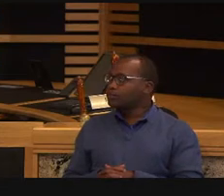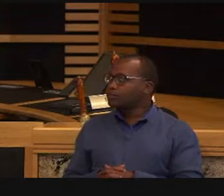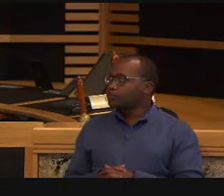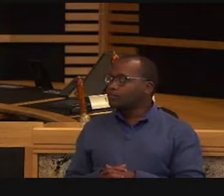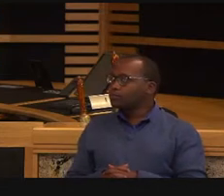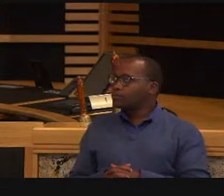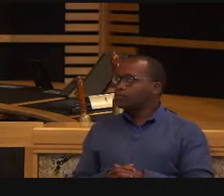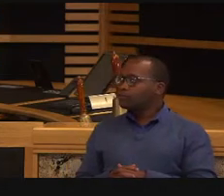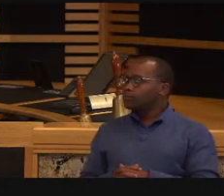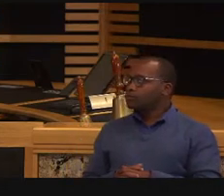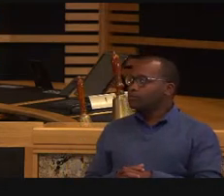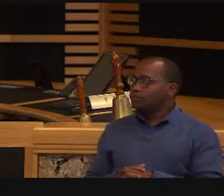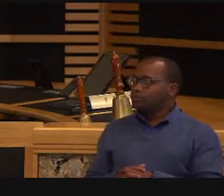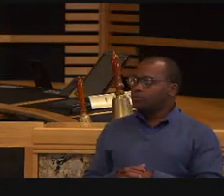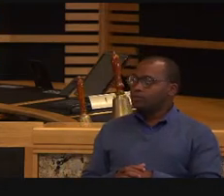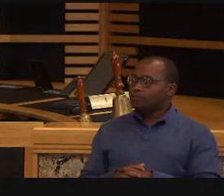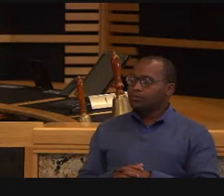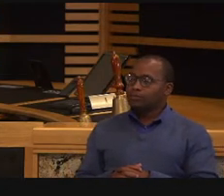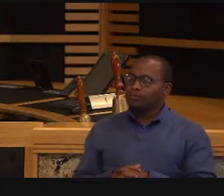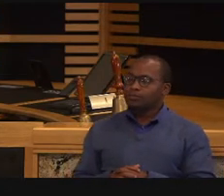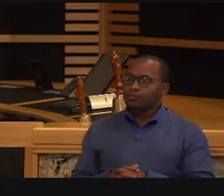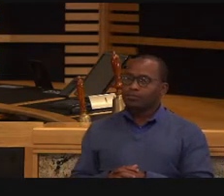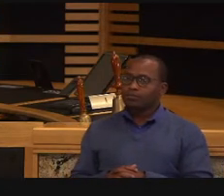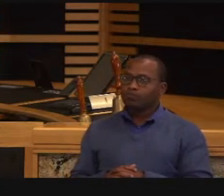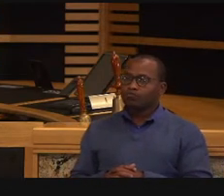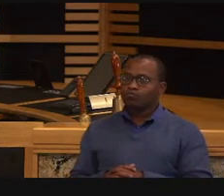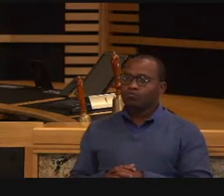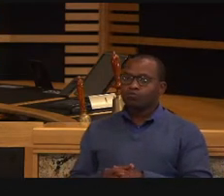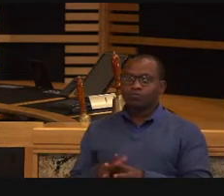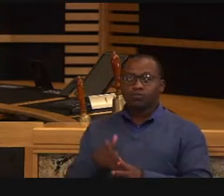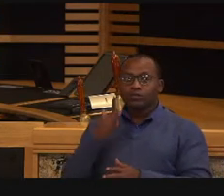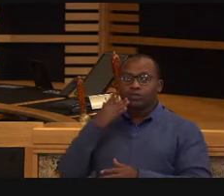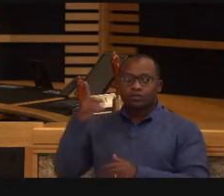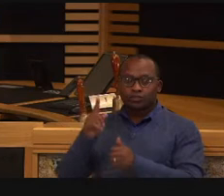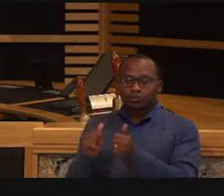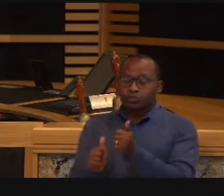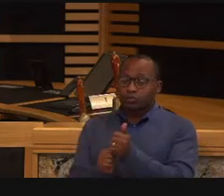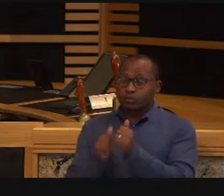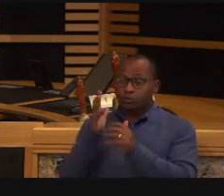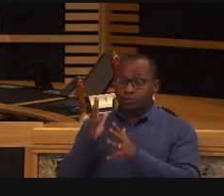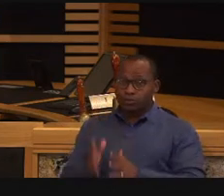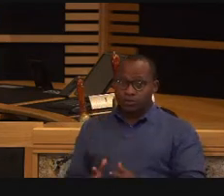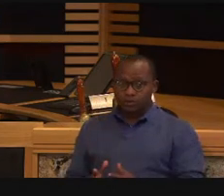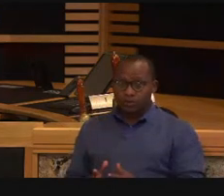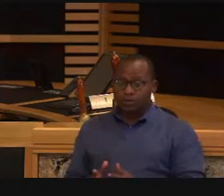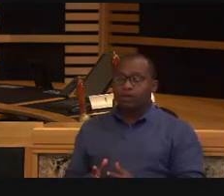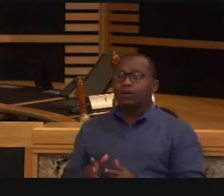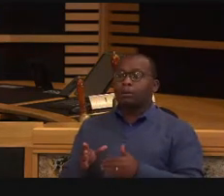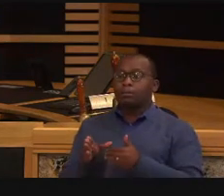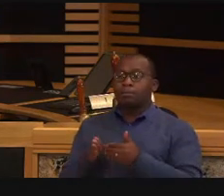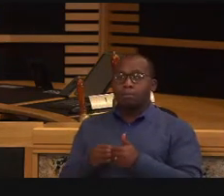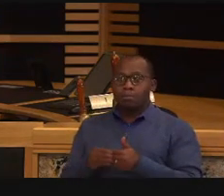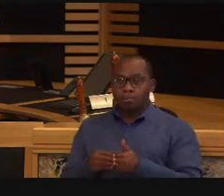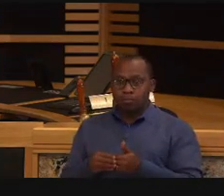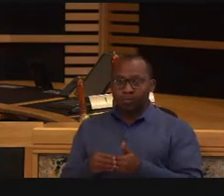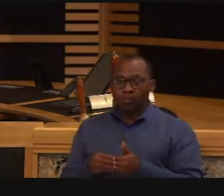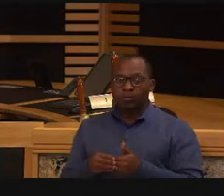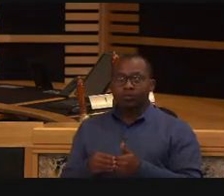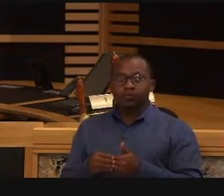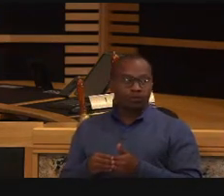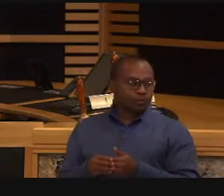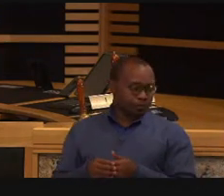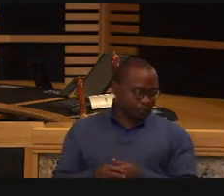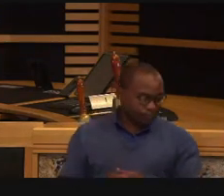No, thank you, Honorable Deputy Speaker, the Acting Premier, Honorable Members, Chief Whip, Deputy Chief Whip,